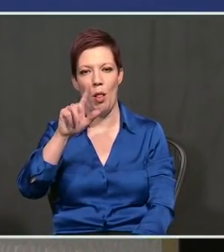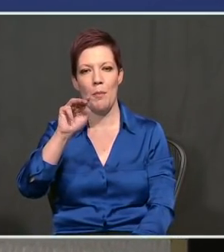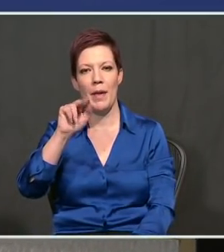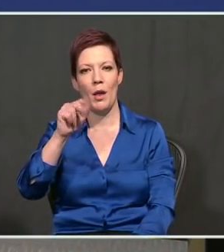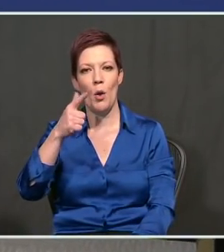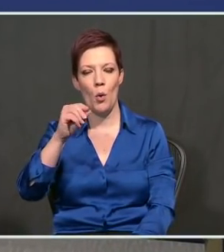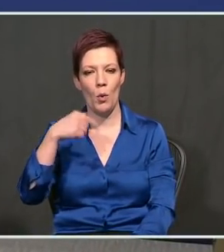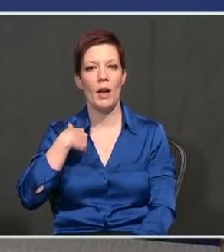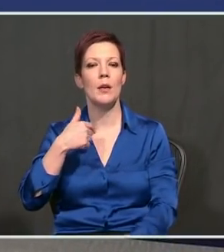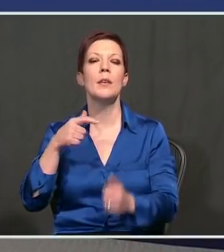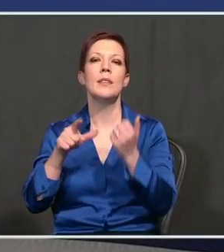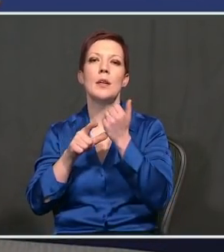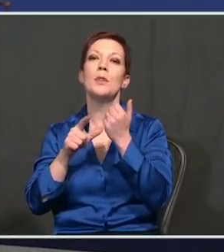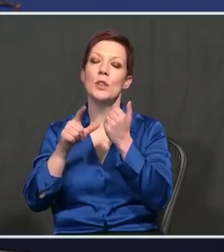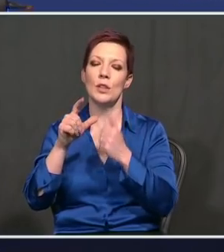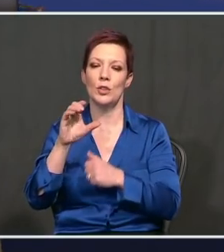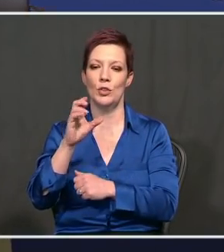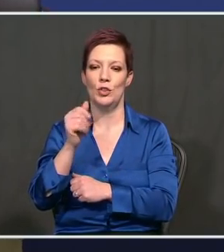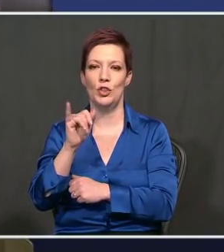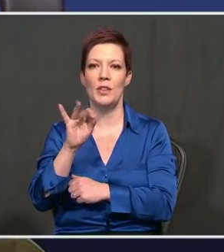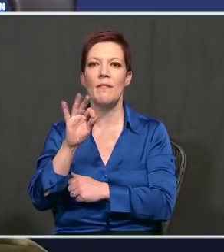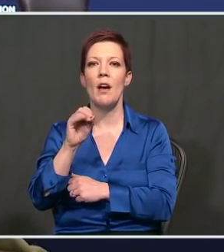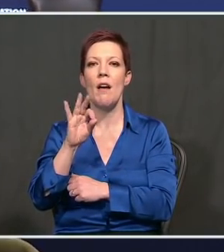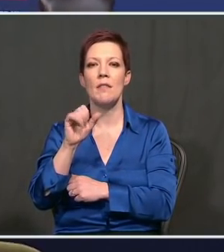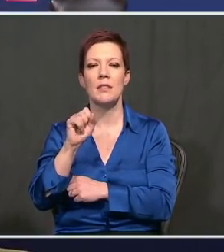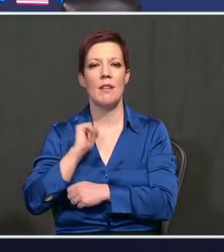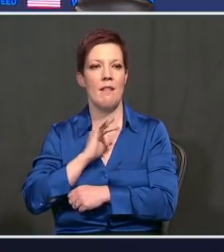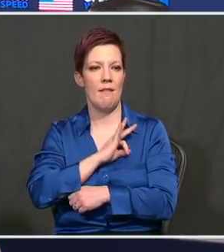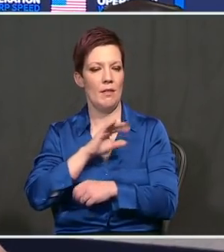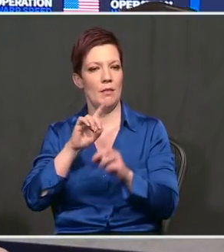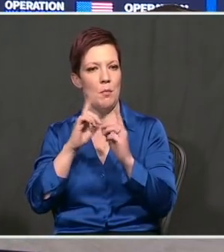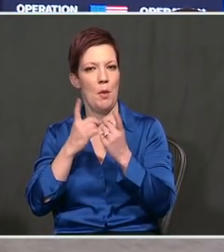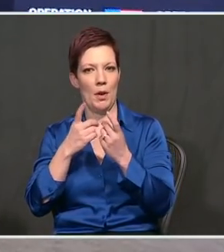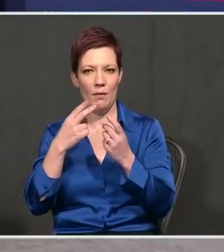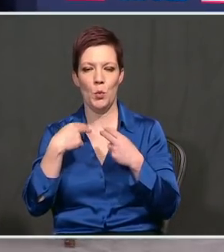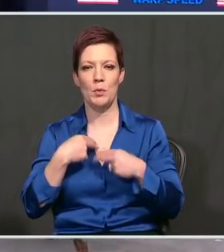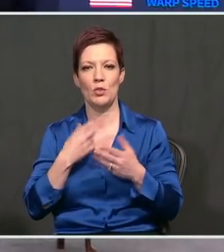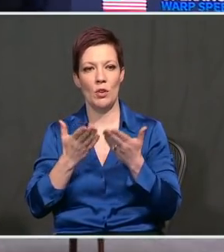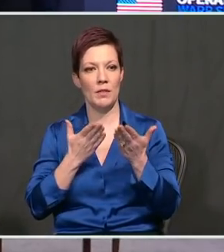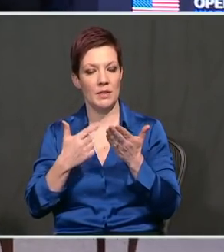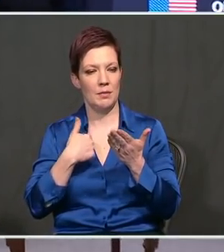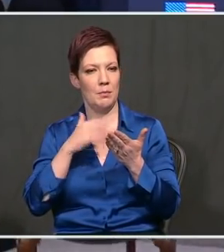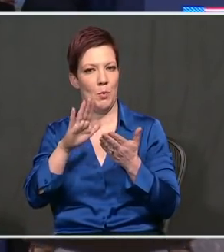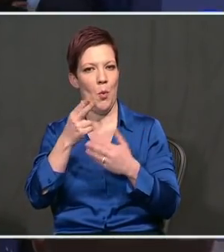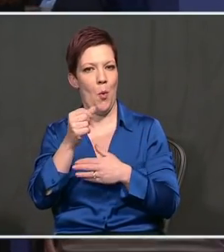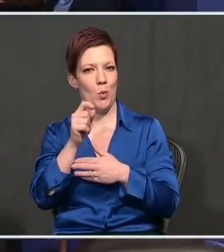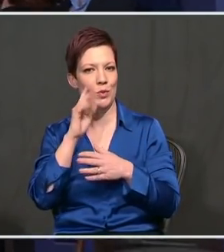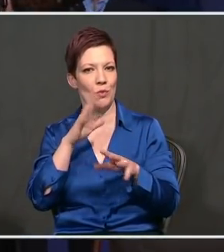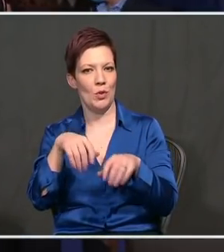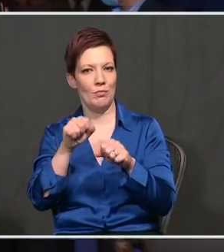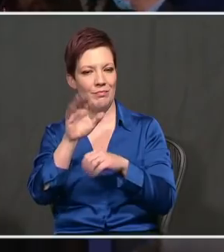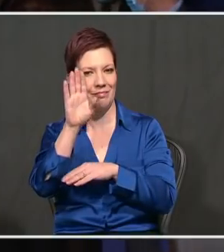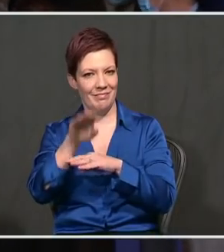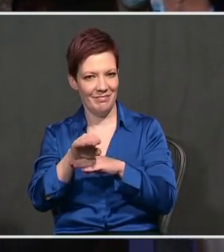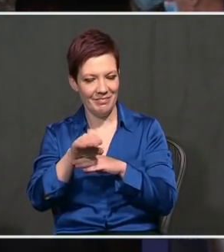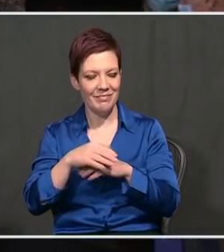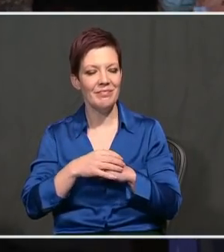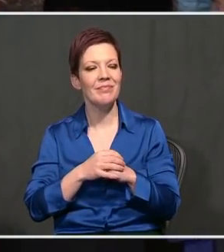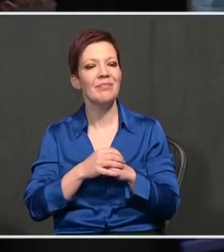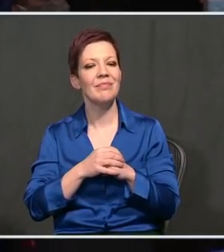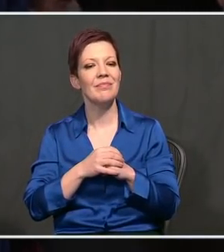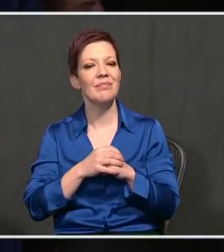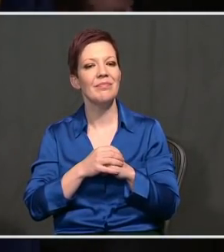Chief of Staff at the Department of Health and Human Services, and I'll be your host for the balance of the afternoon. I thought we'd